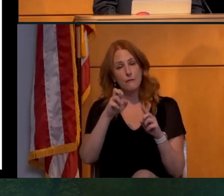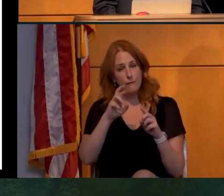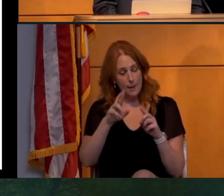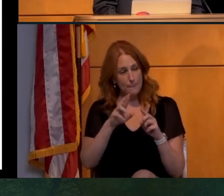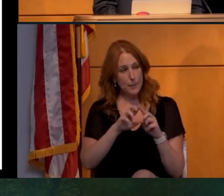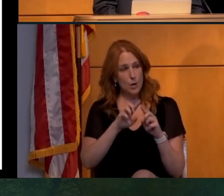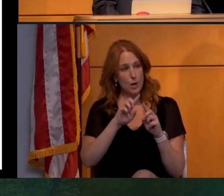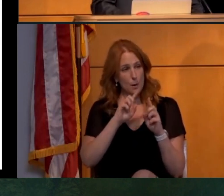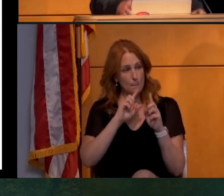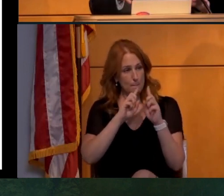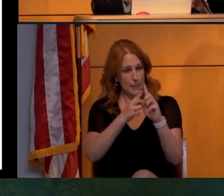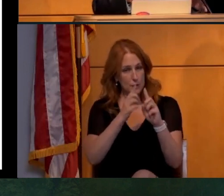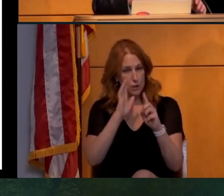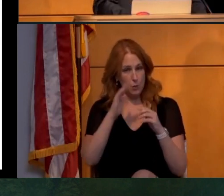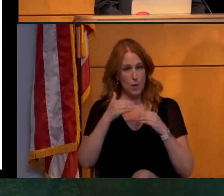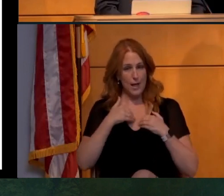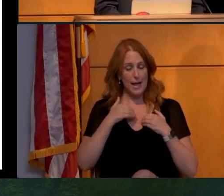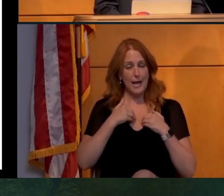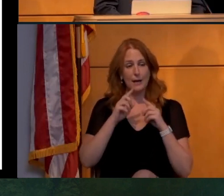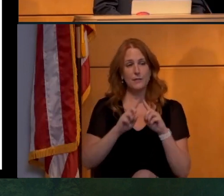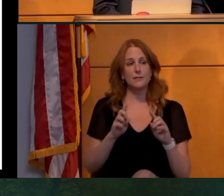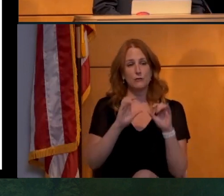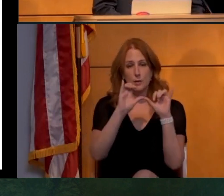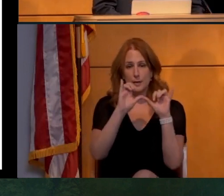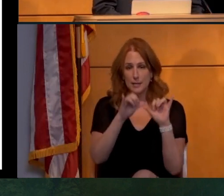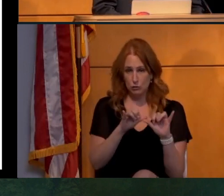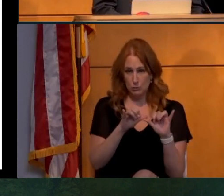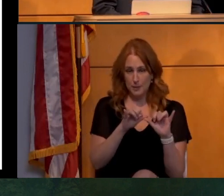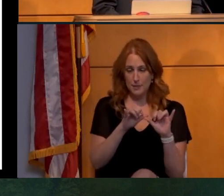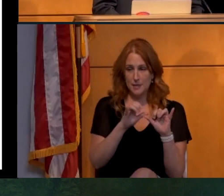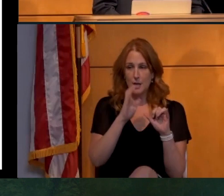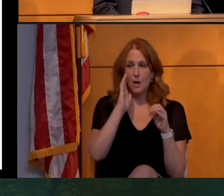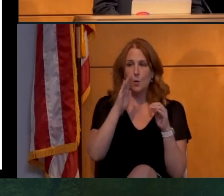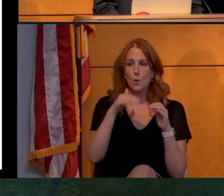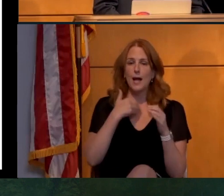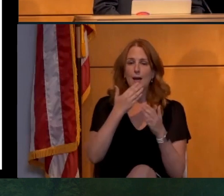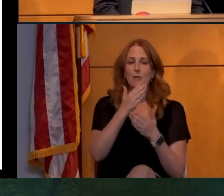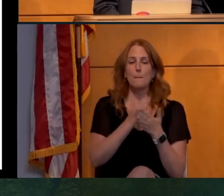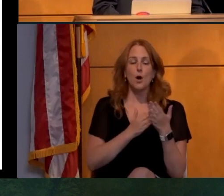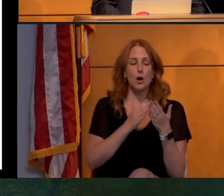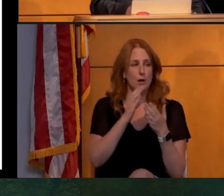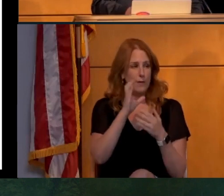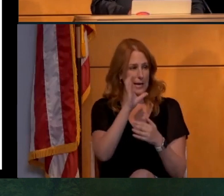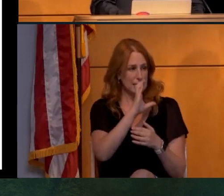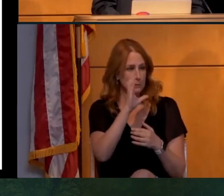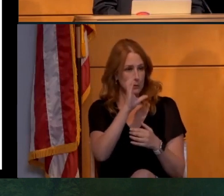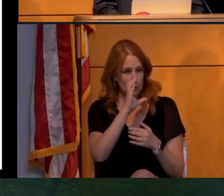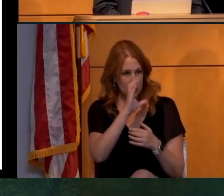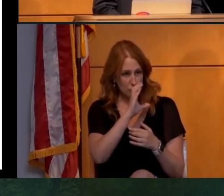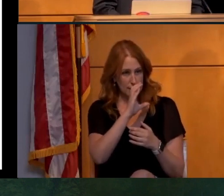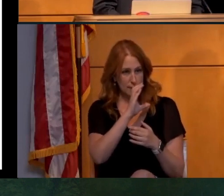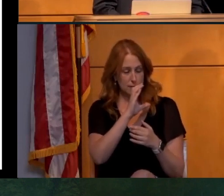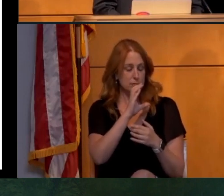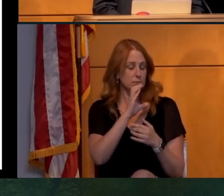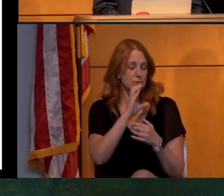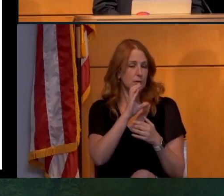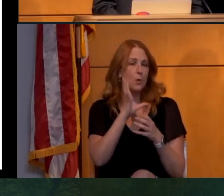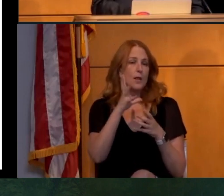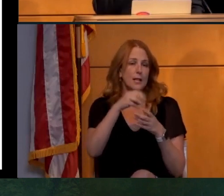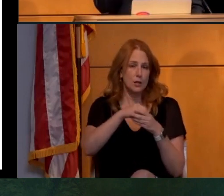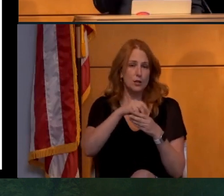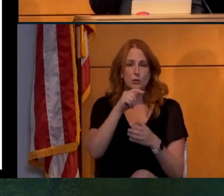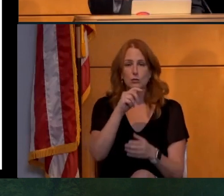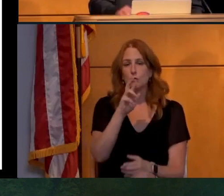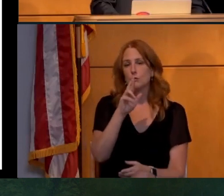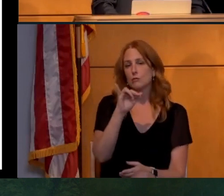other instruments that are sort of a part of the exploration that includes Trident,